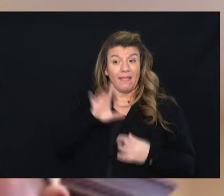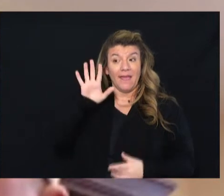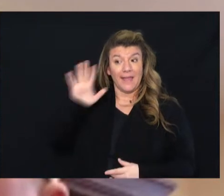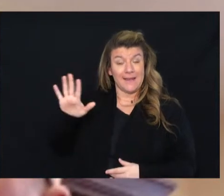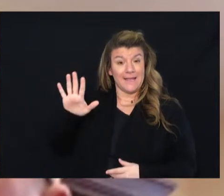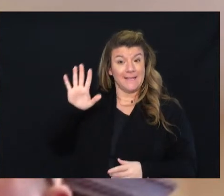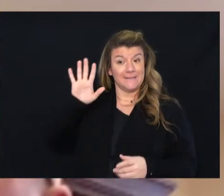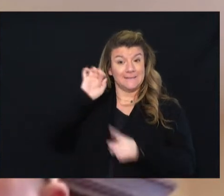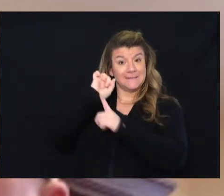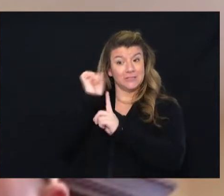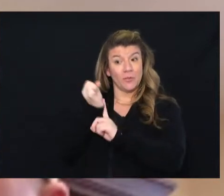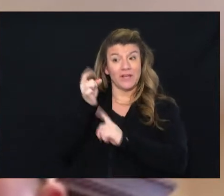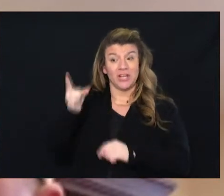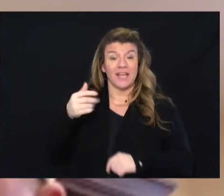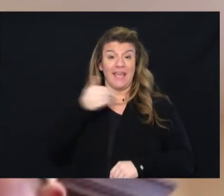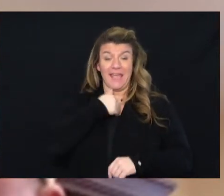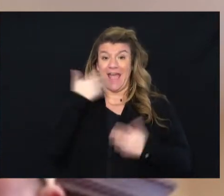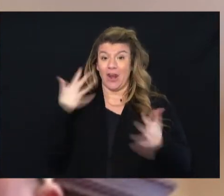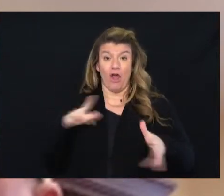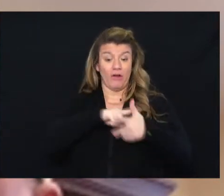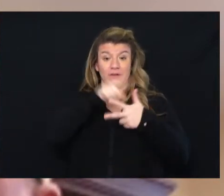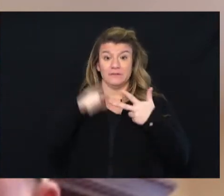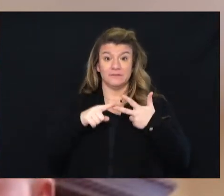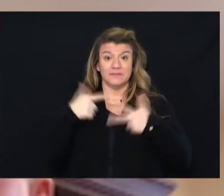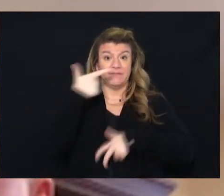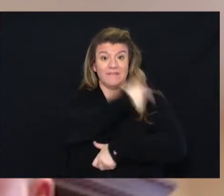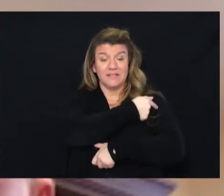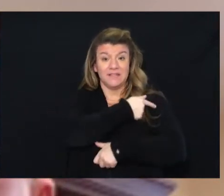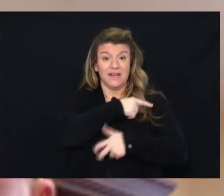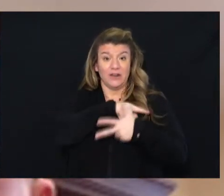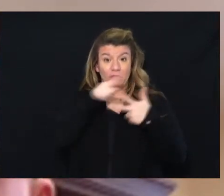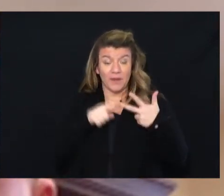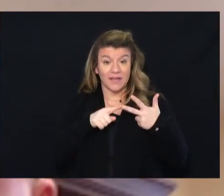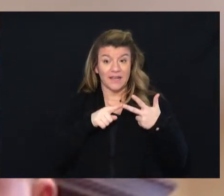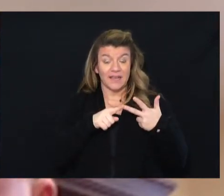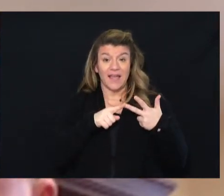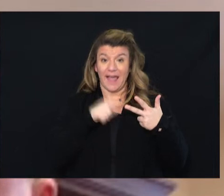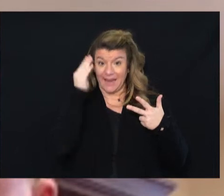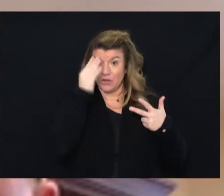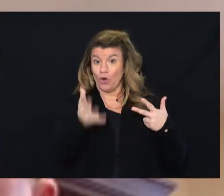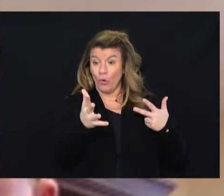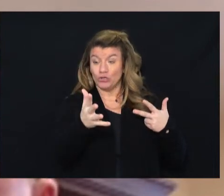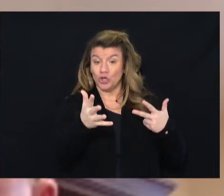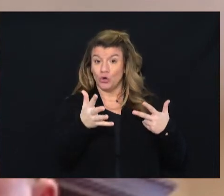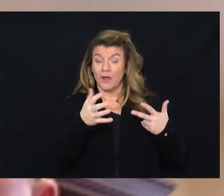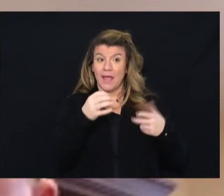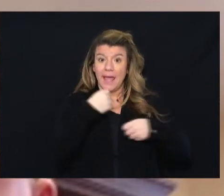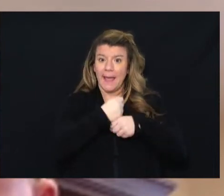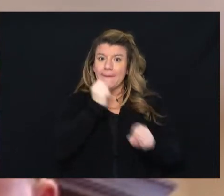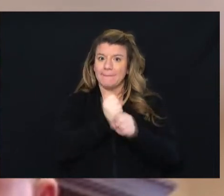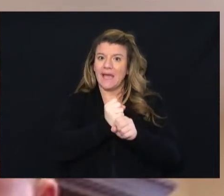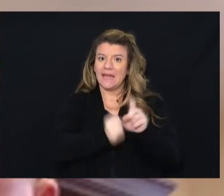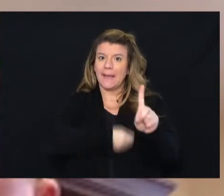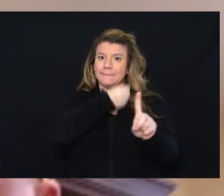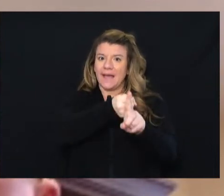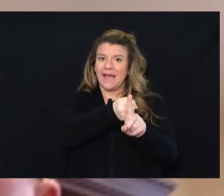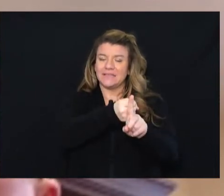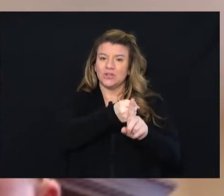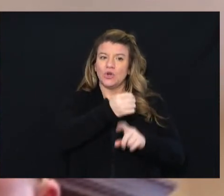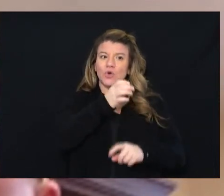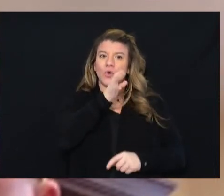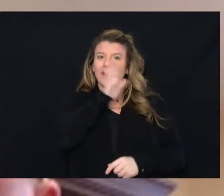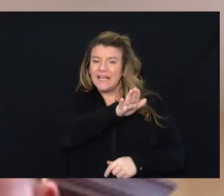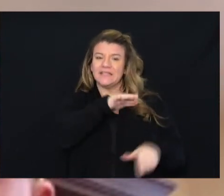he had his vaccination and his booster. And as he told you earlier, it made a significant impact on his ability